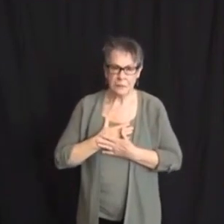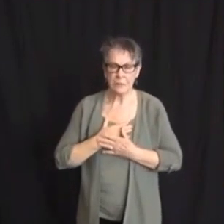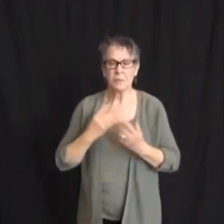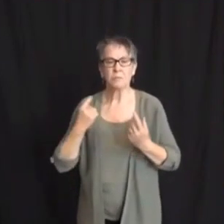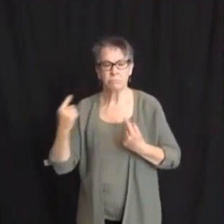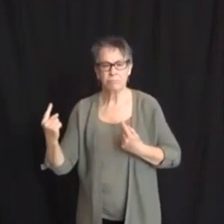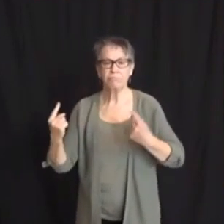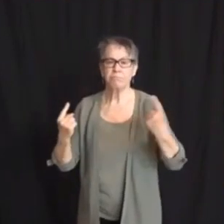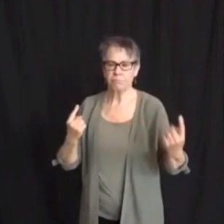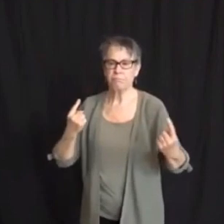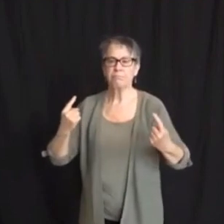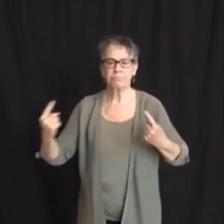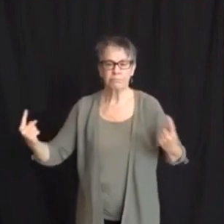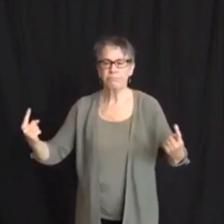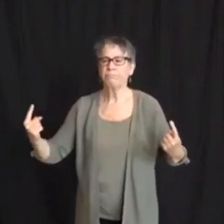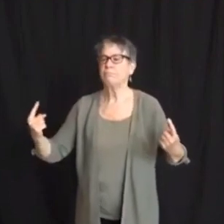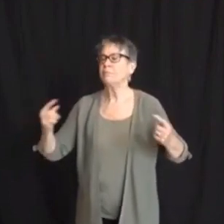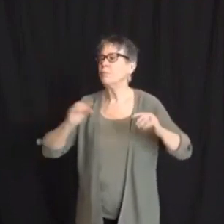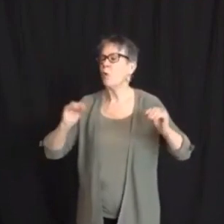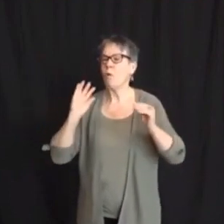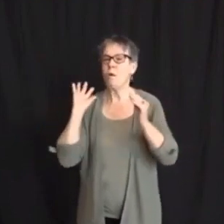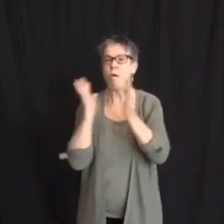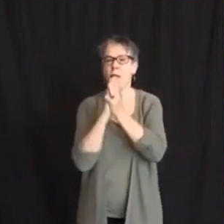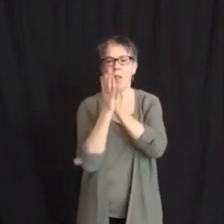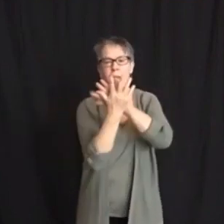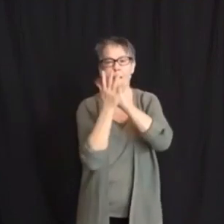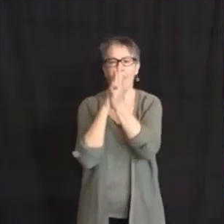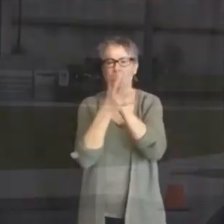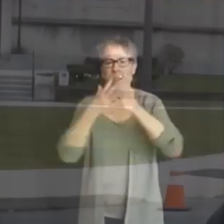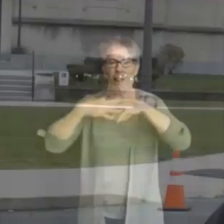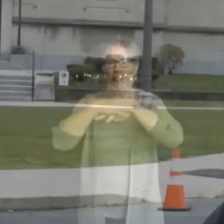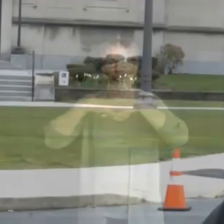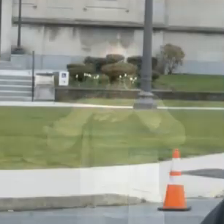congregate. Please, you don't have to, but I'm asking you to